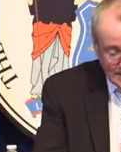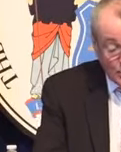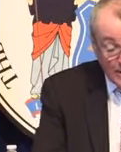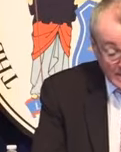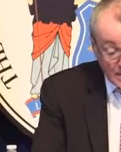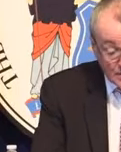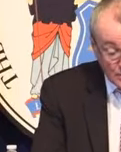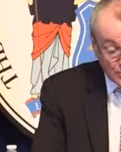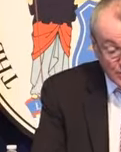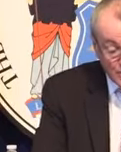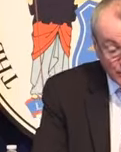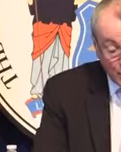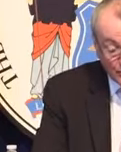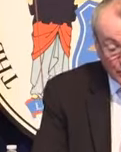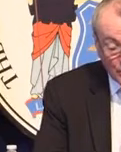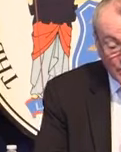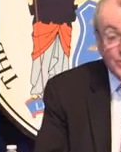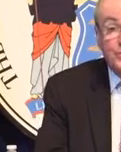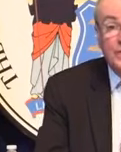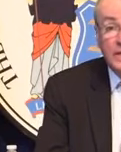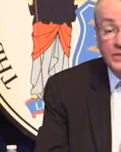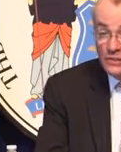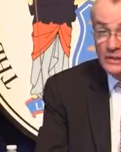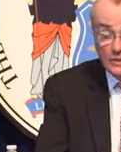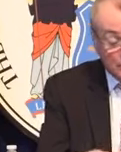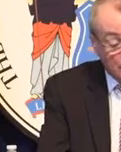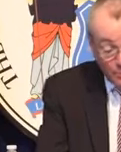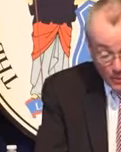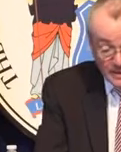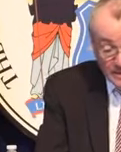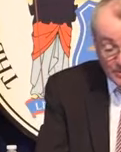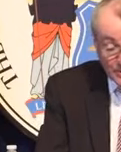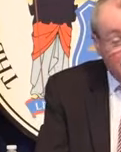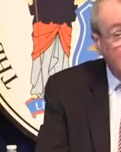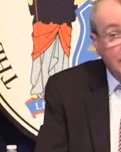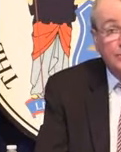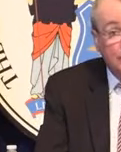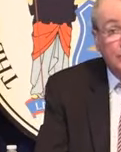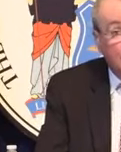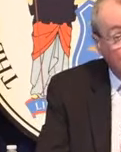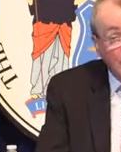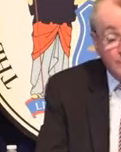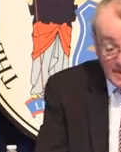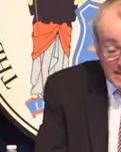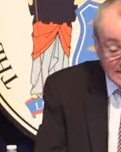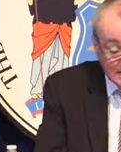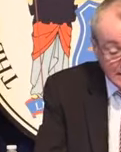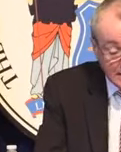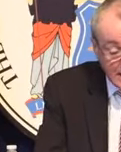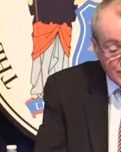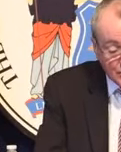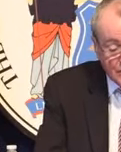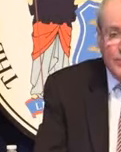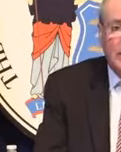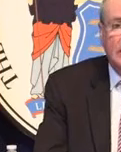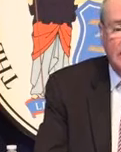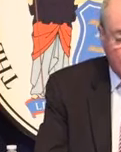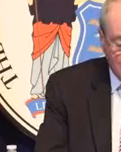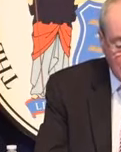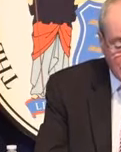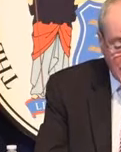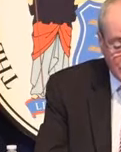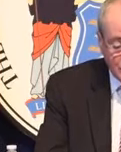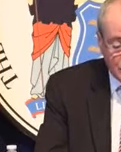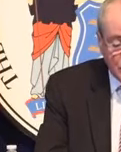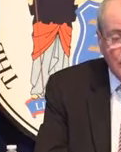yesterday. And while, yes, yesterday's number was our largest single reporting number, and today's is right behind, a significant